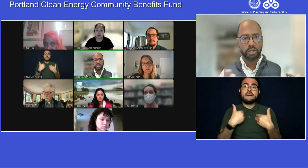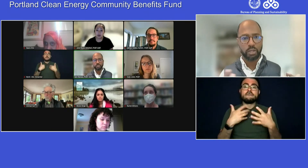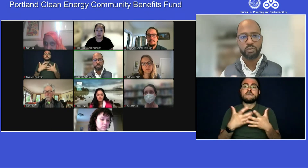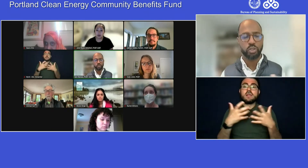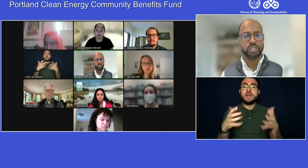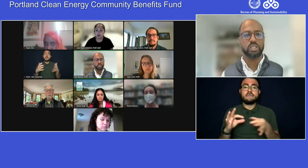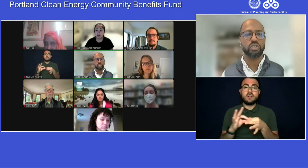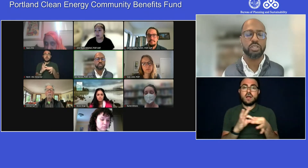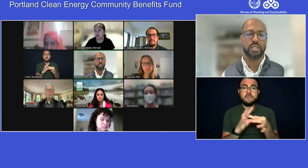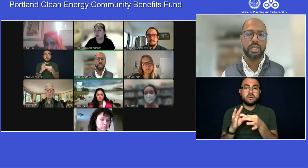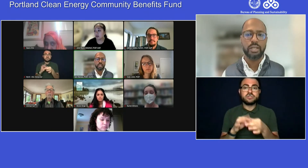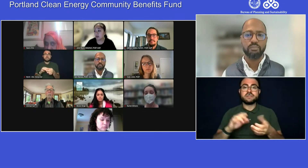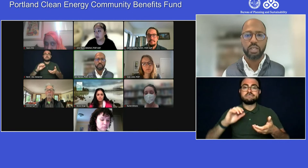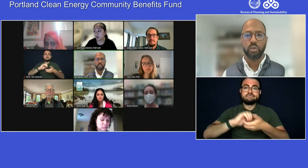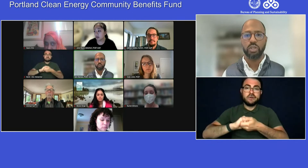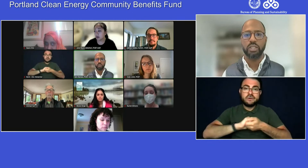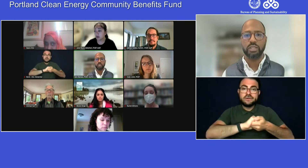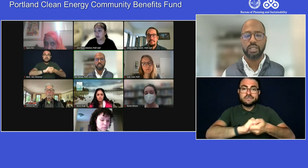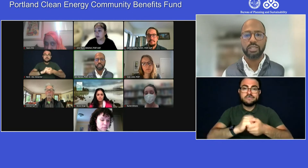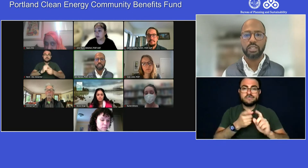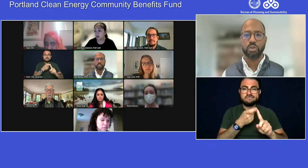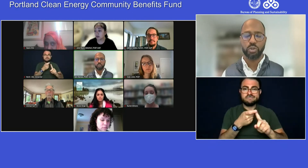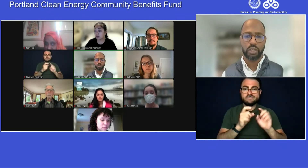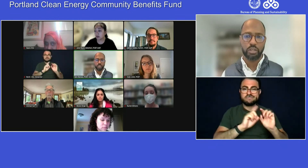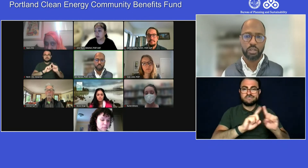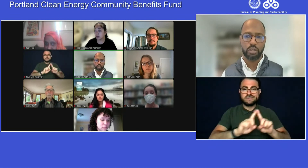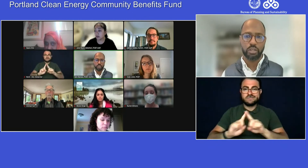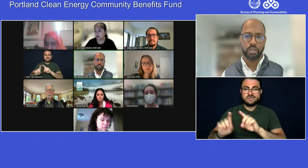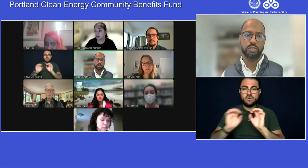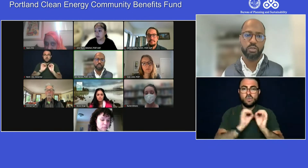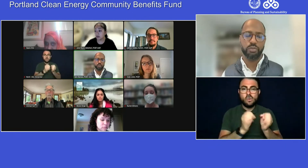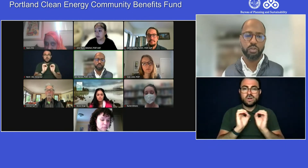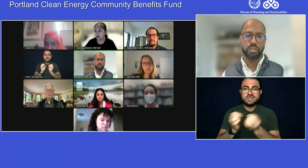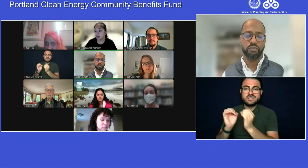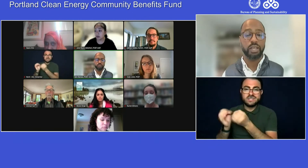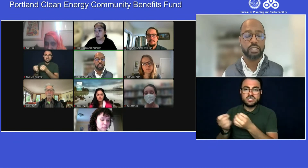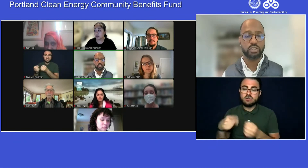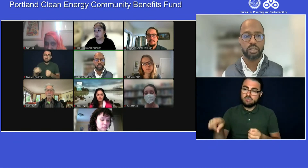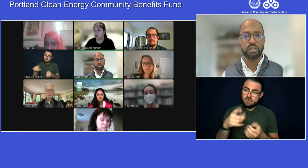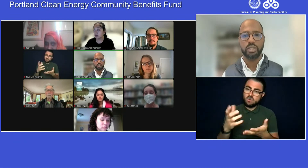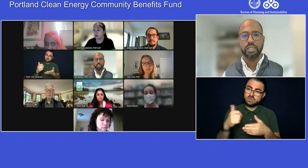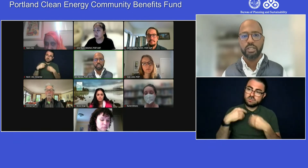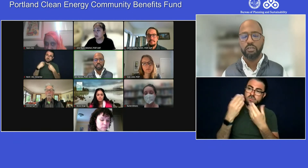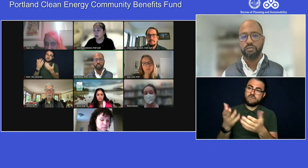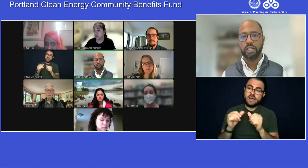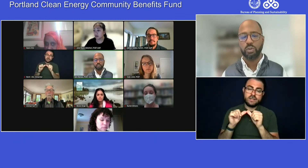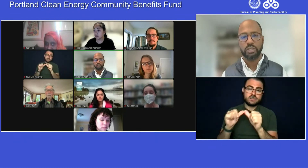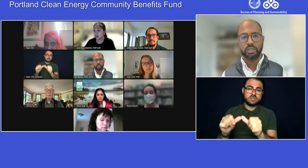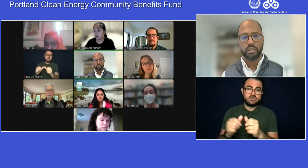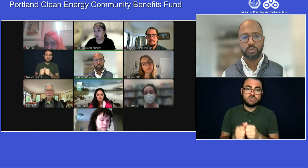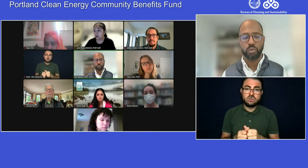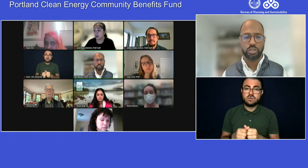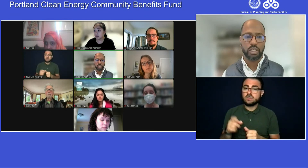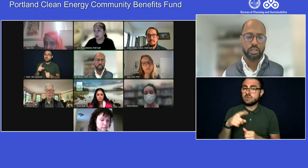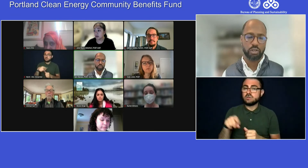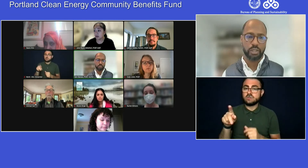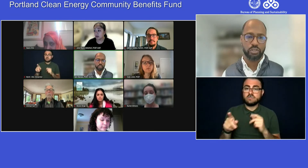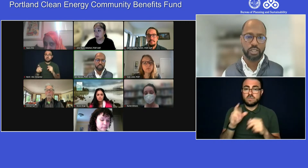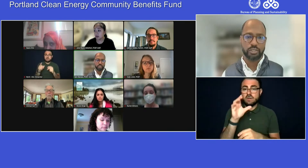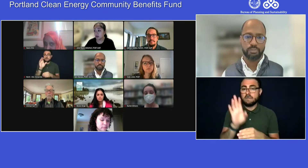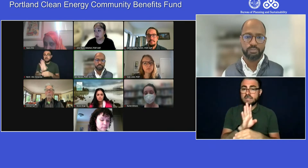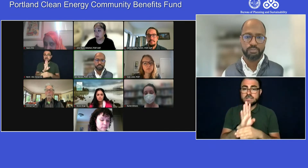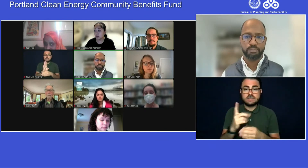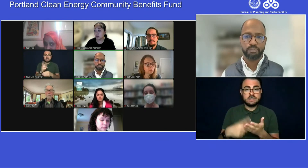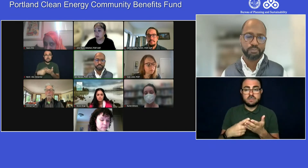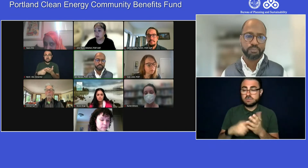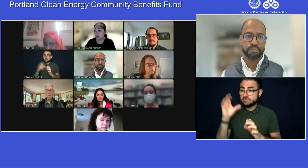partnering from different types of organizations, and wanting to continue creating those spaces so folks can find each other and find ways to work together